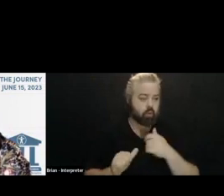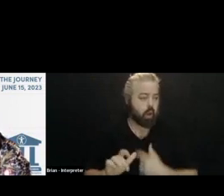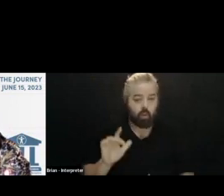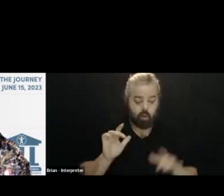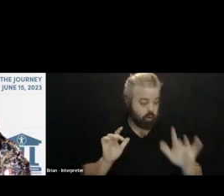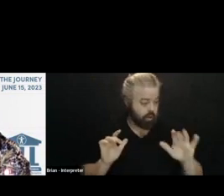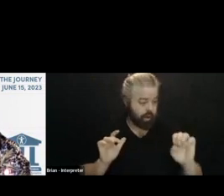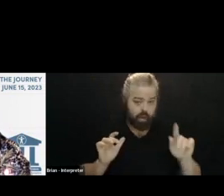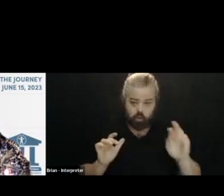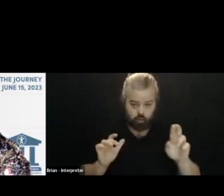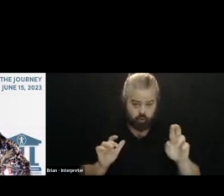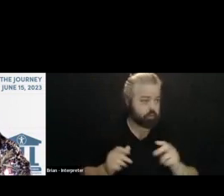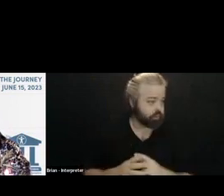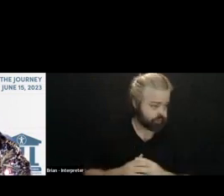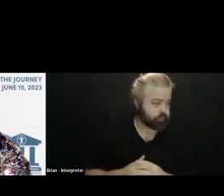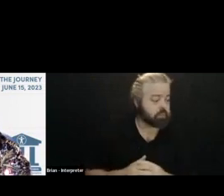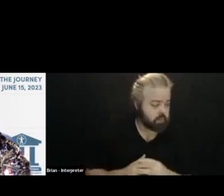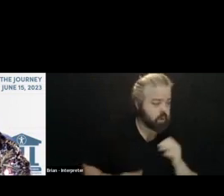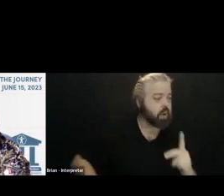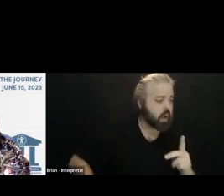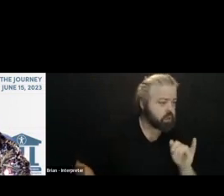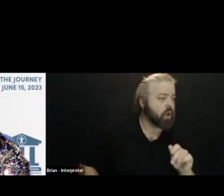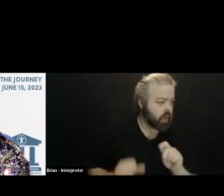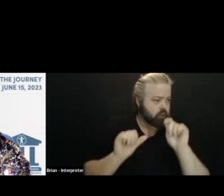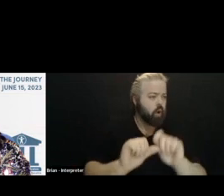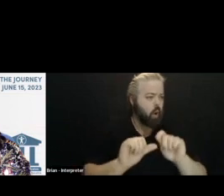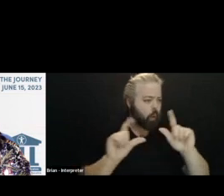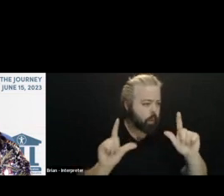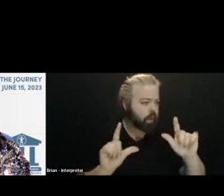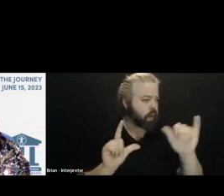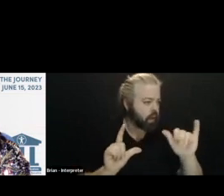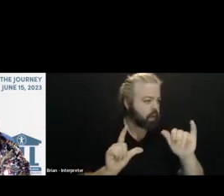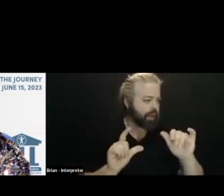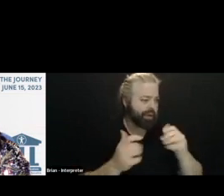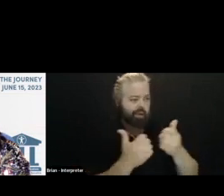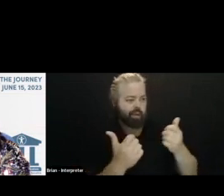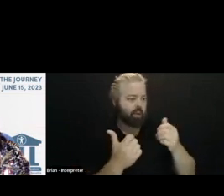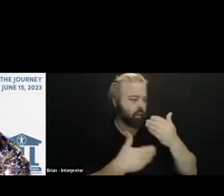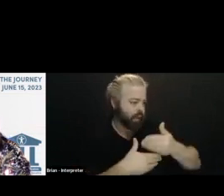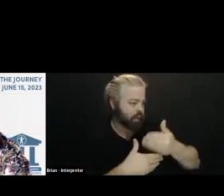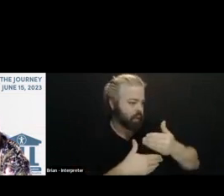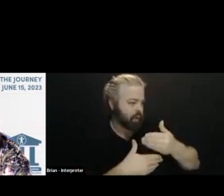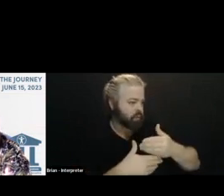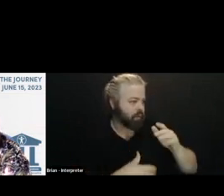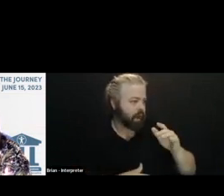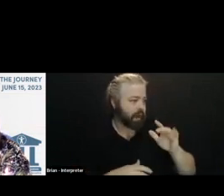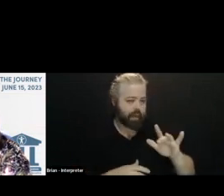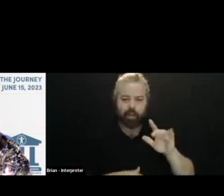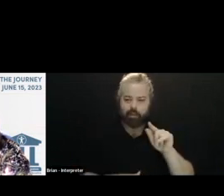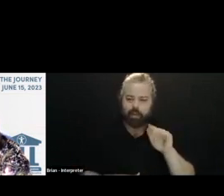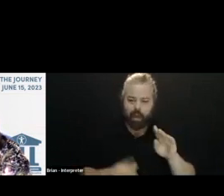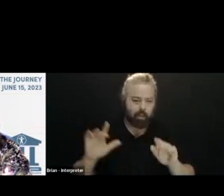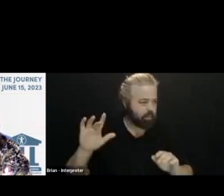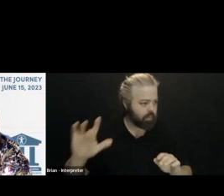play the video. Okay, so that's opening up like a little modal window. And if I hit tab, I'm just going through all like the